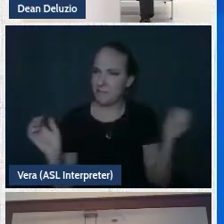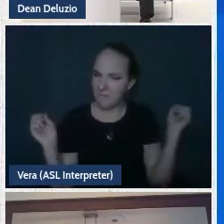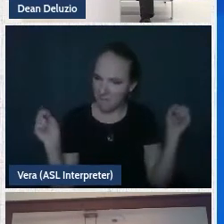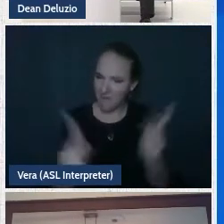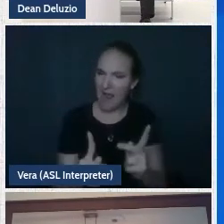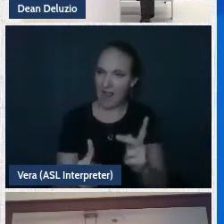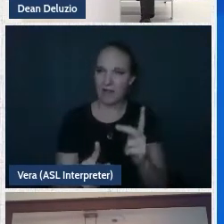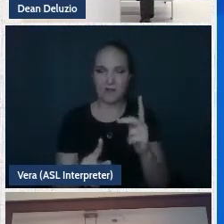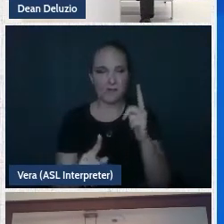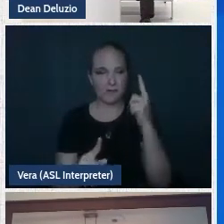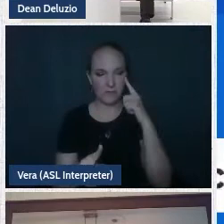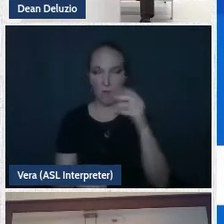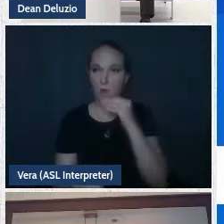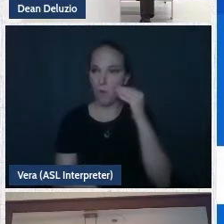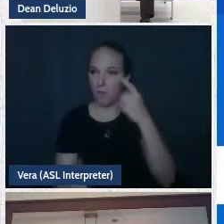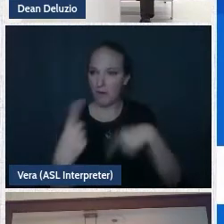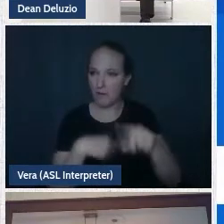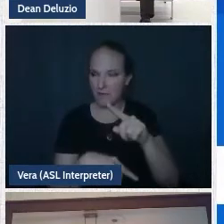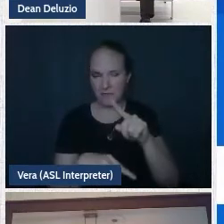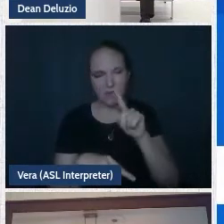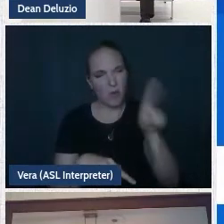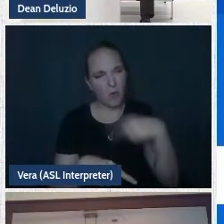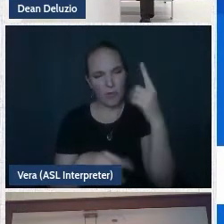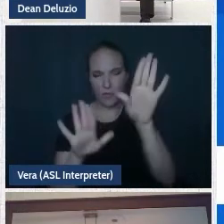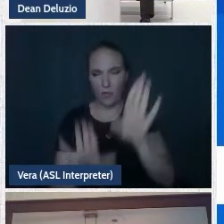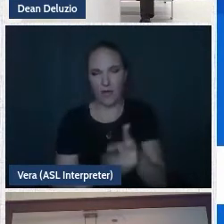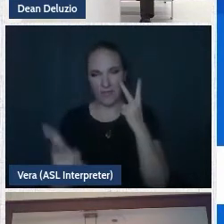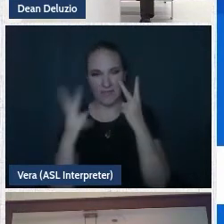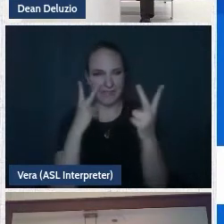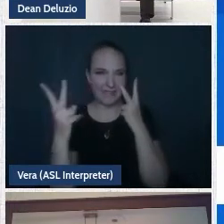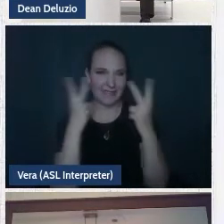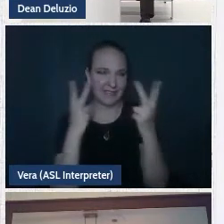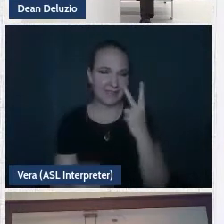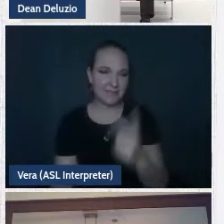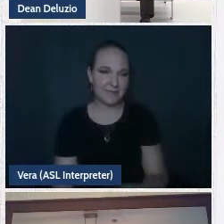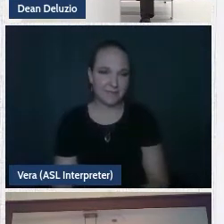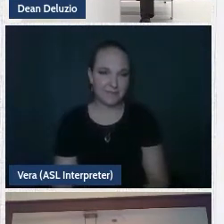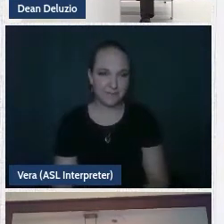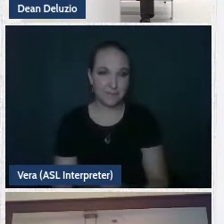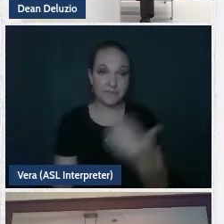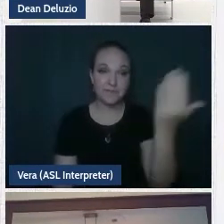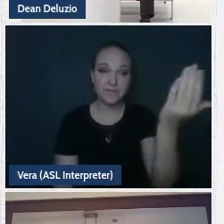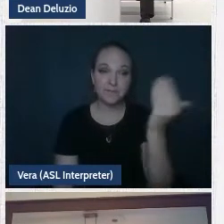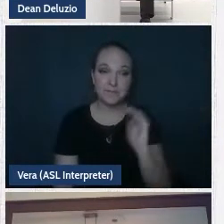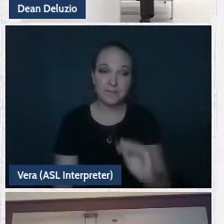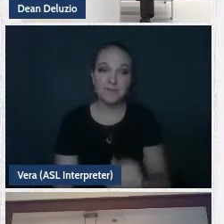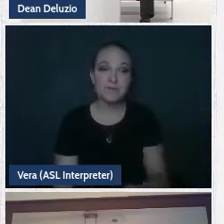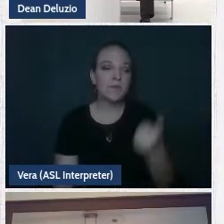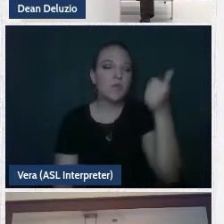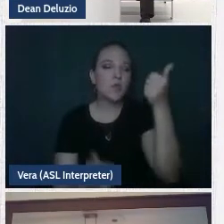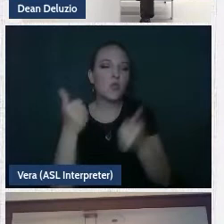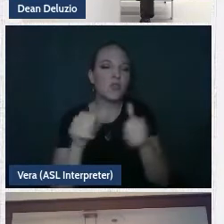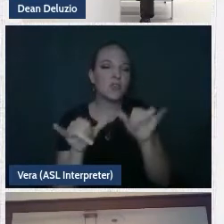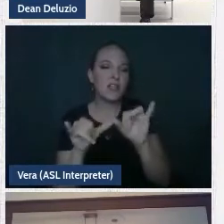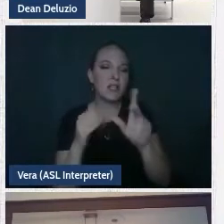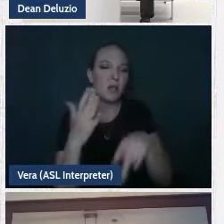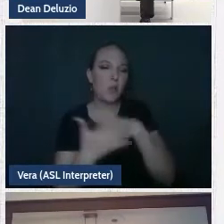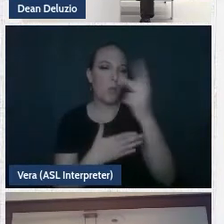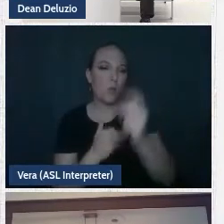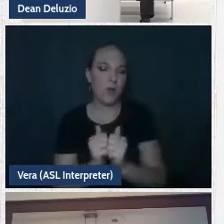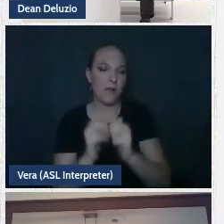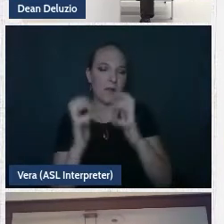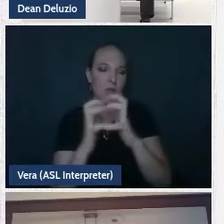wonderful to see you at some point. All right. In actuality, so which engineering program launched in